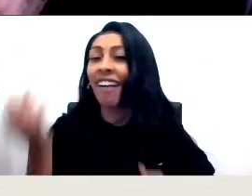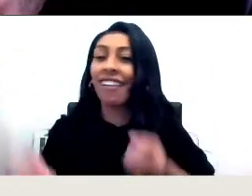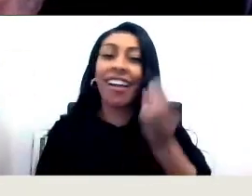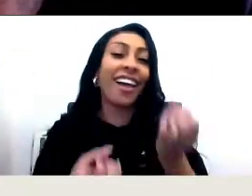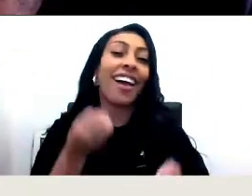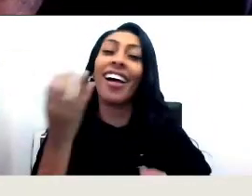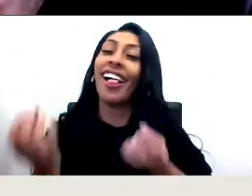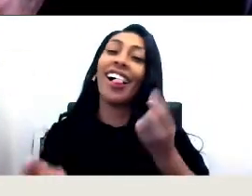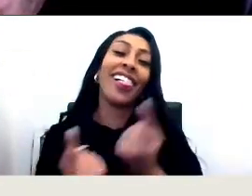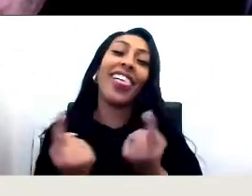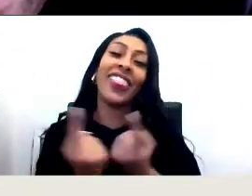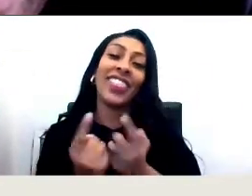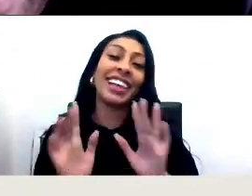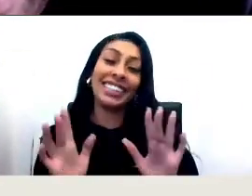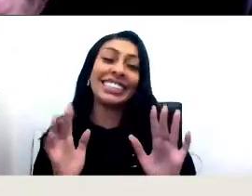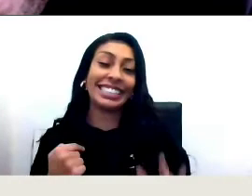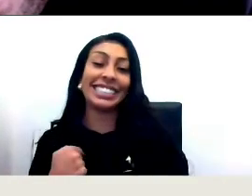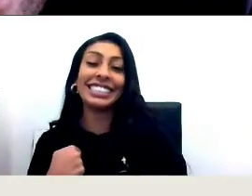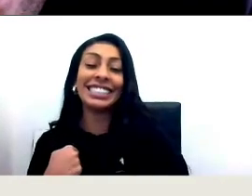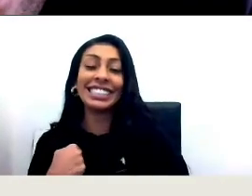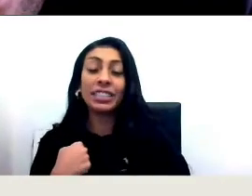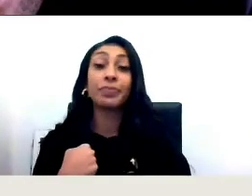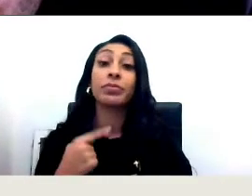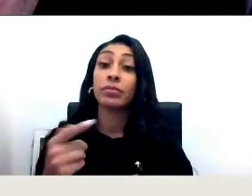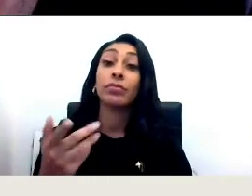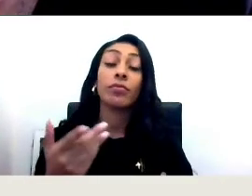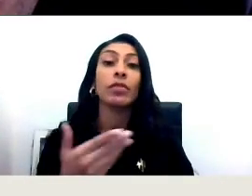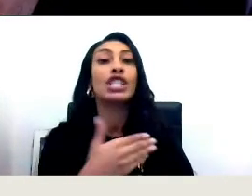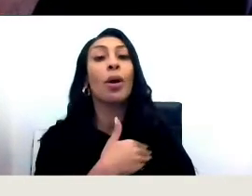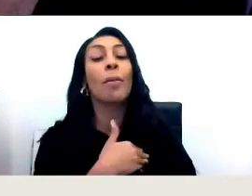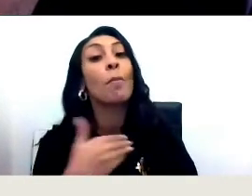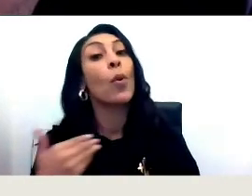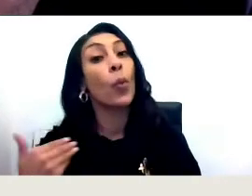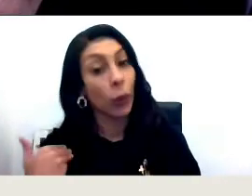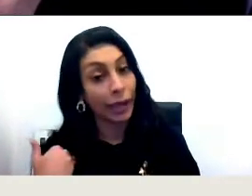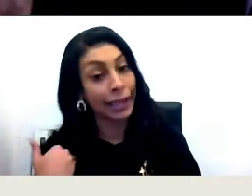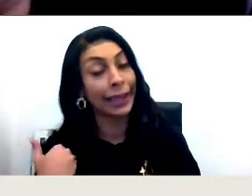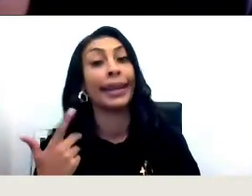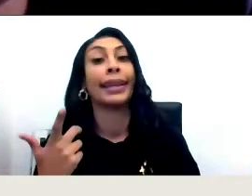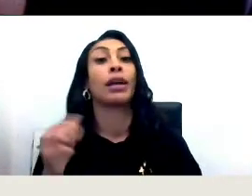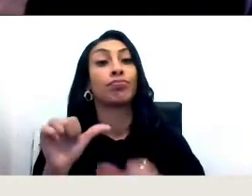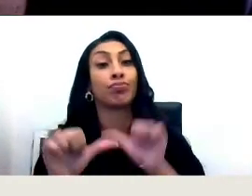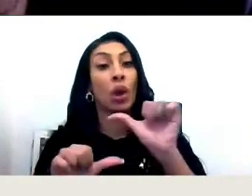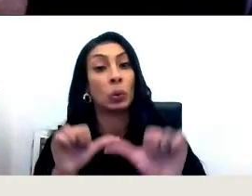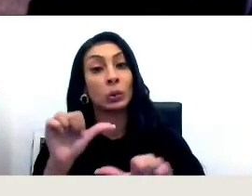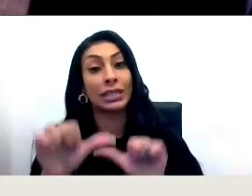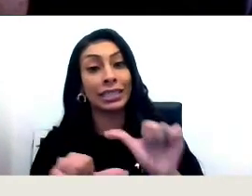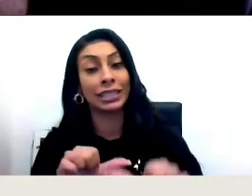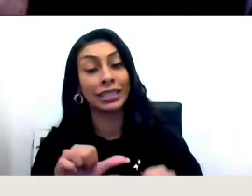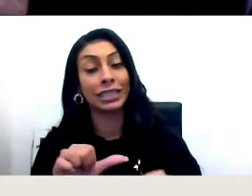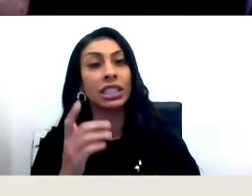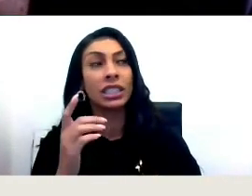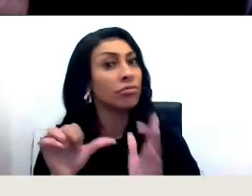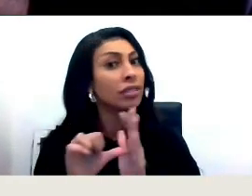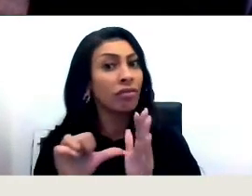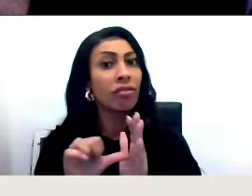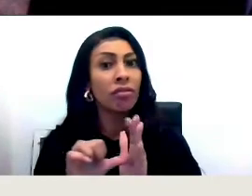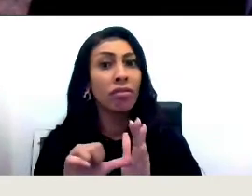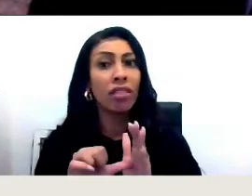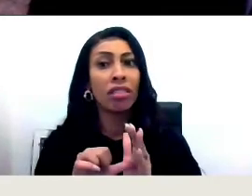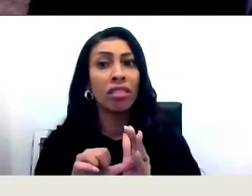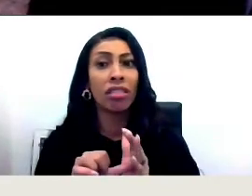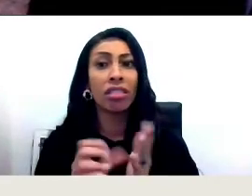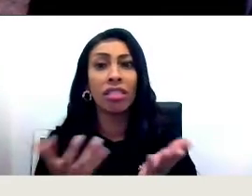in any kind of way. But it's a mourning process, isn't it? It's difficult when you that kind